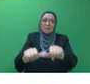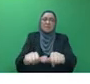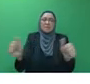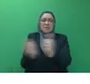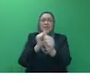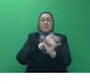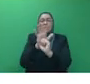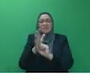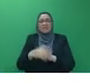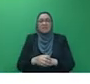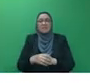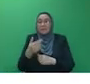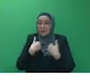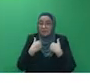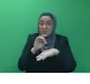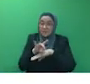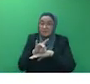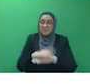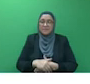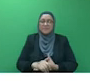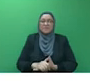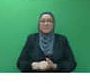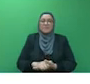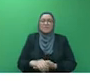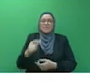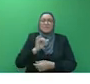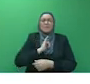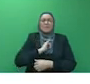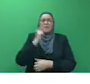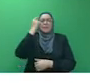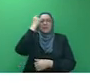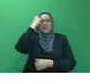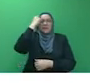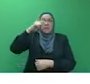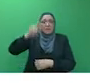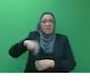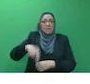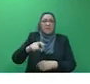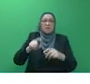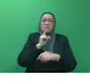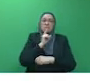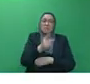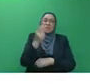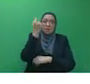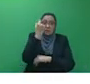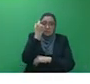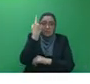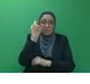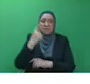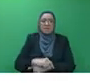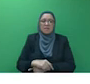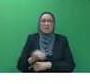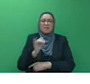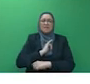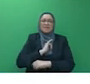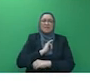i think we have to really understand and and as i don't want to sound dramatic but we are